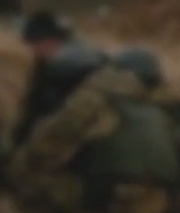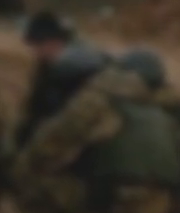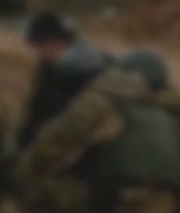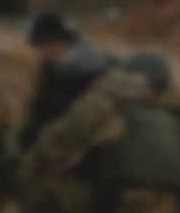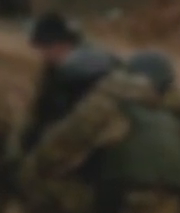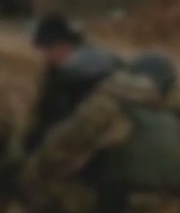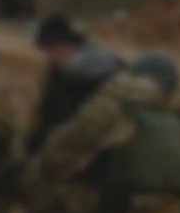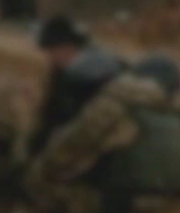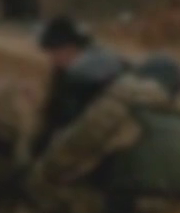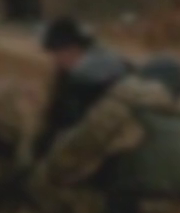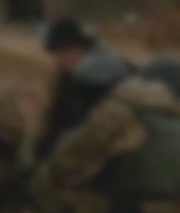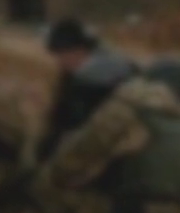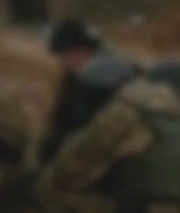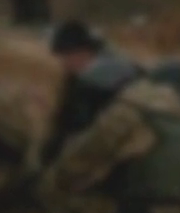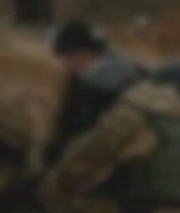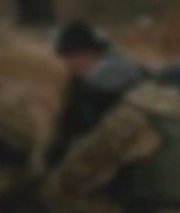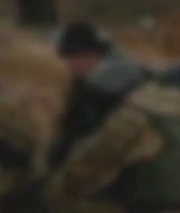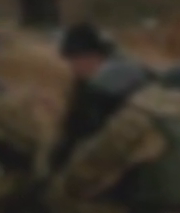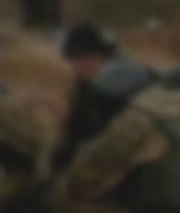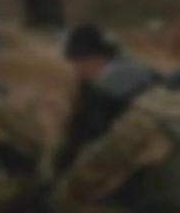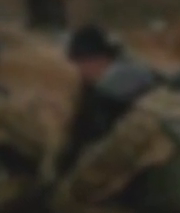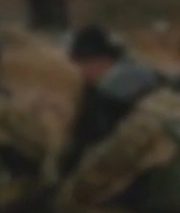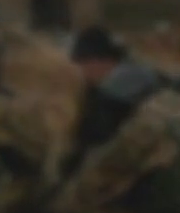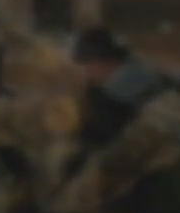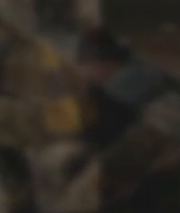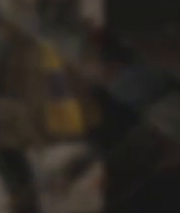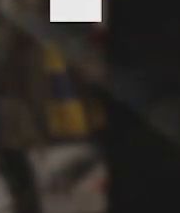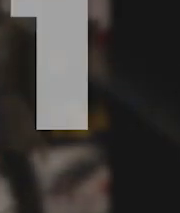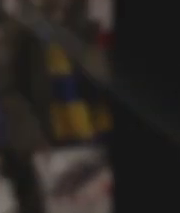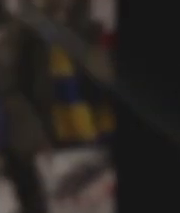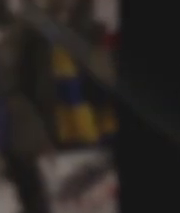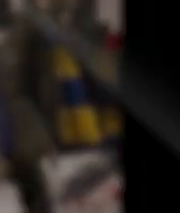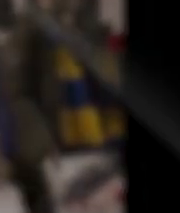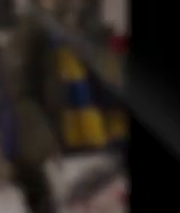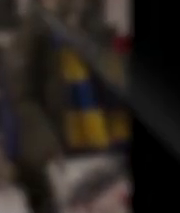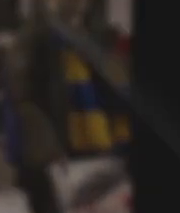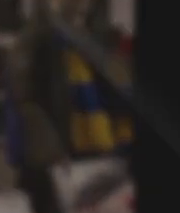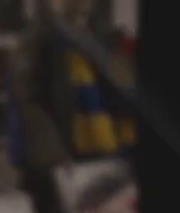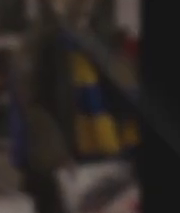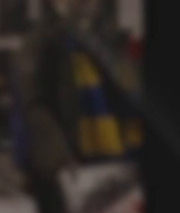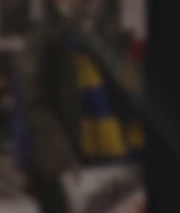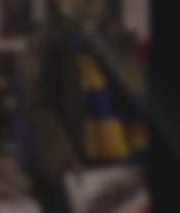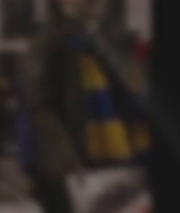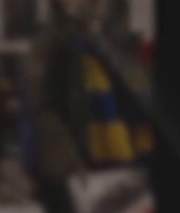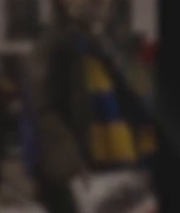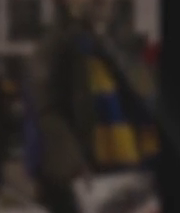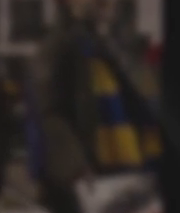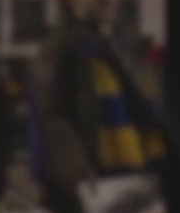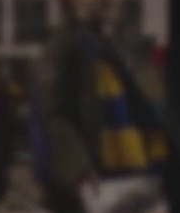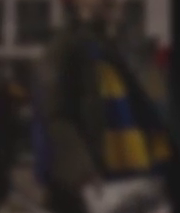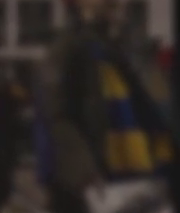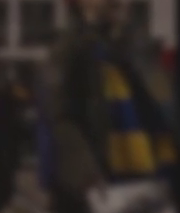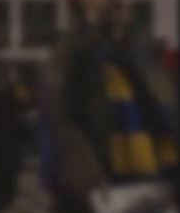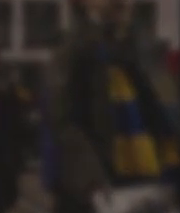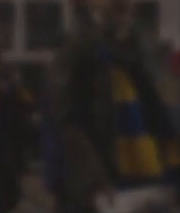693371, and the account name to use is Shalom Ukraine. Checks may be drawn in favor of Christ